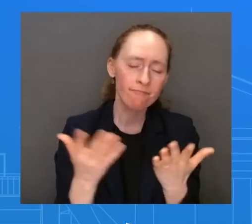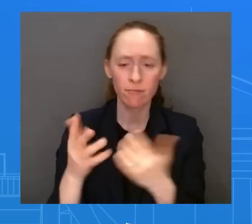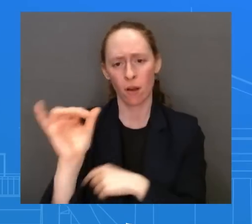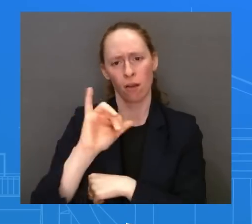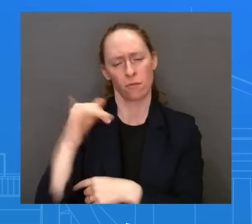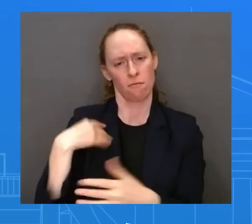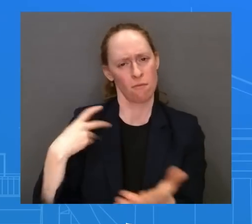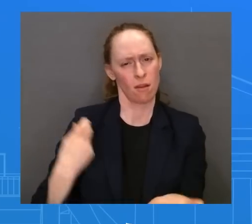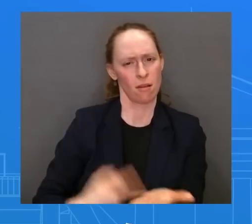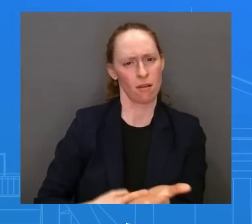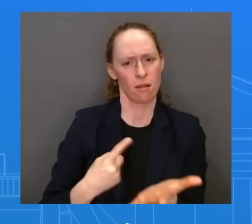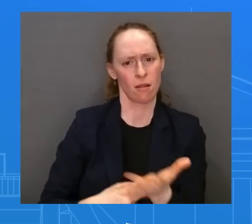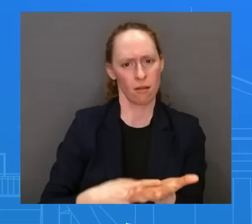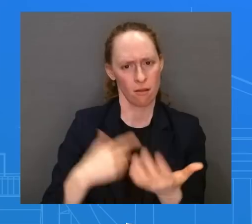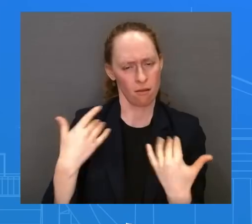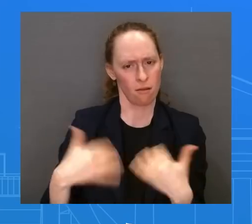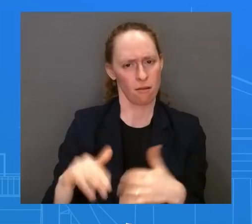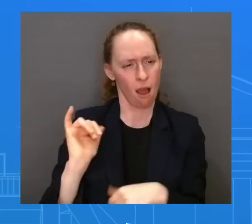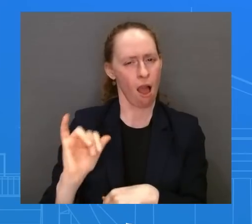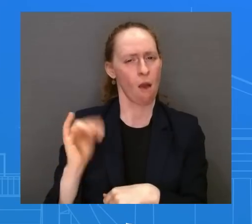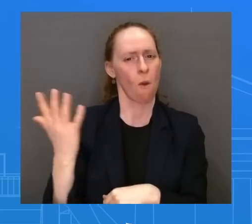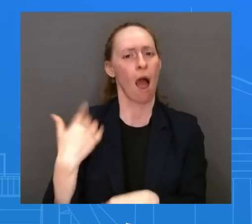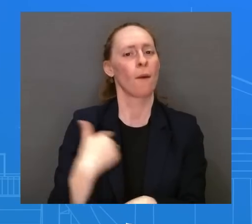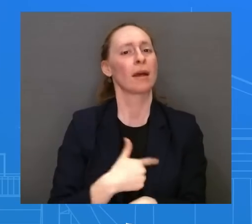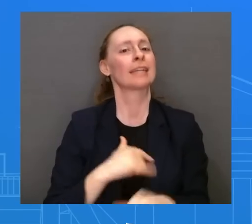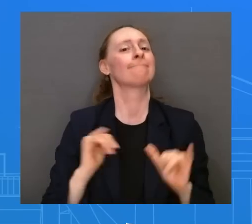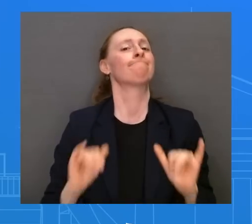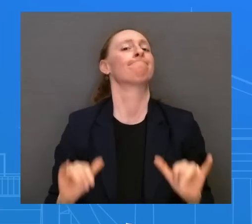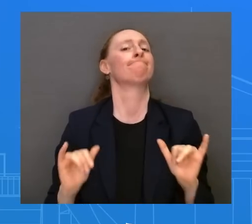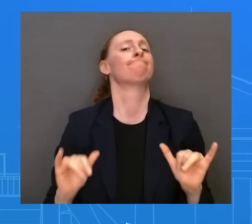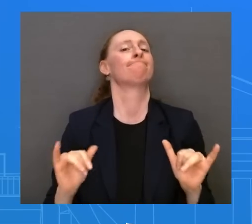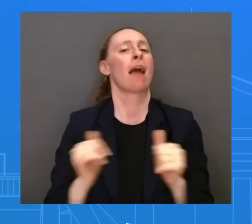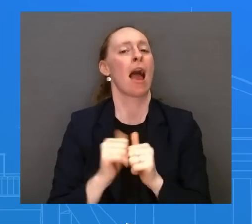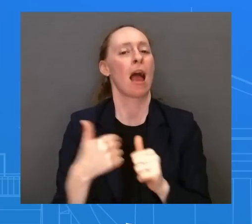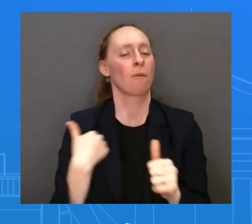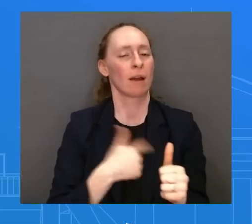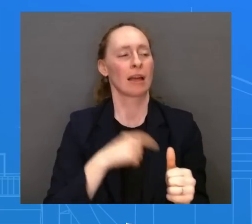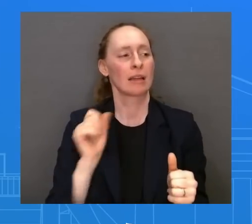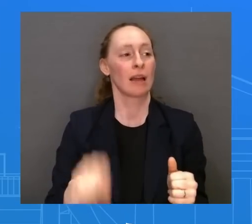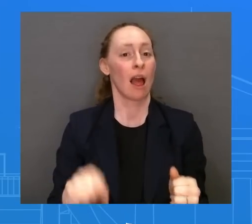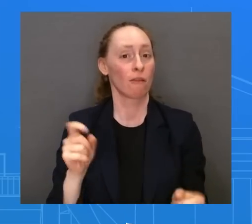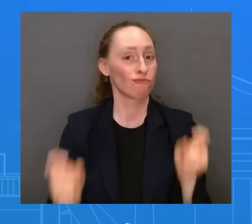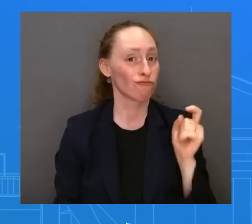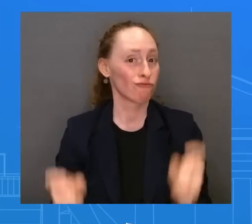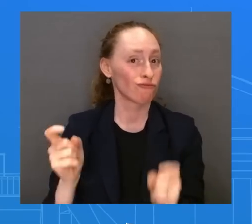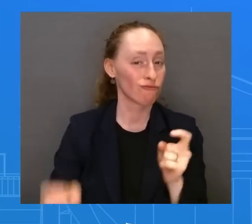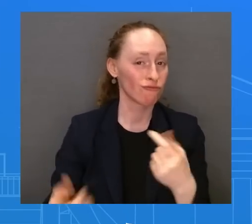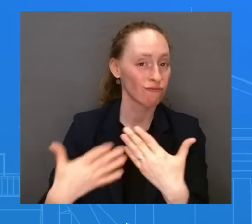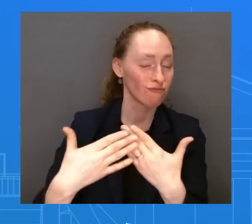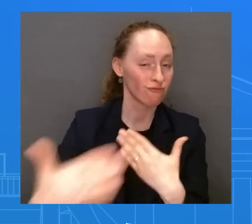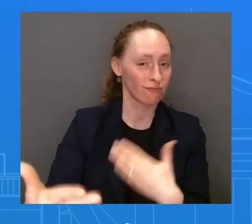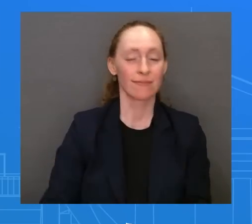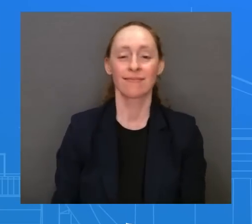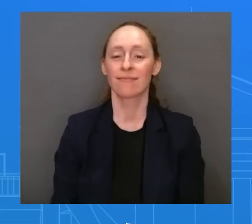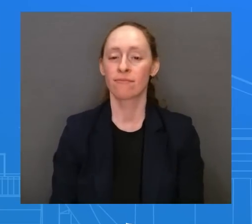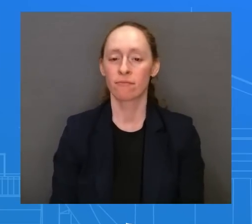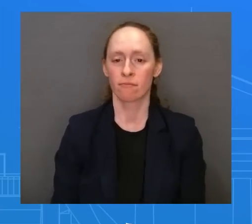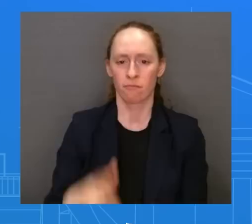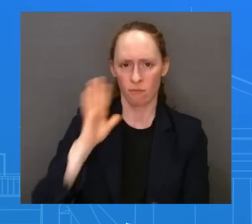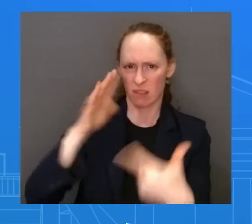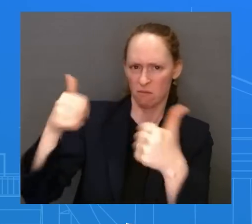document will be posted to the White House website at the conclusion of my briefing but I'd like to take some time if you'll allow me to provide you an